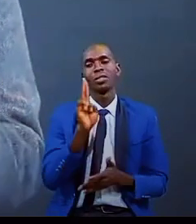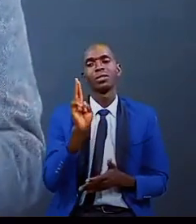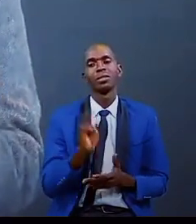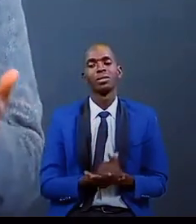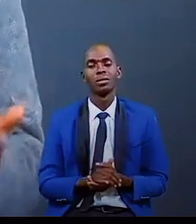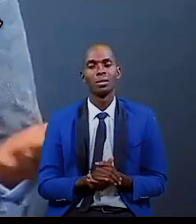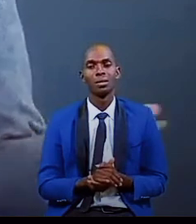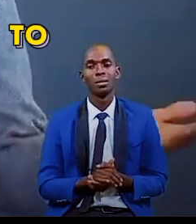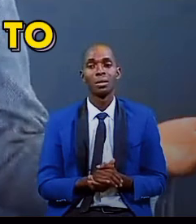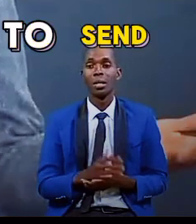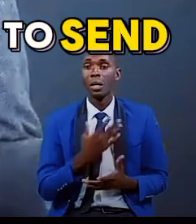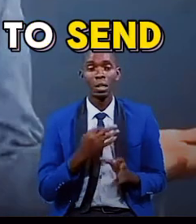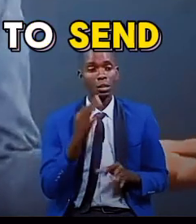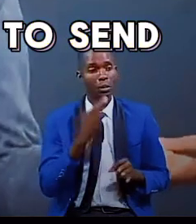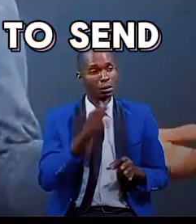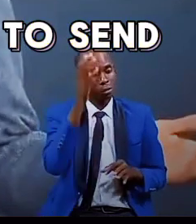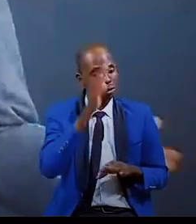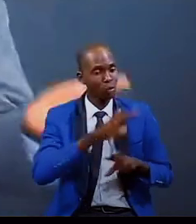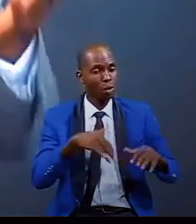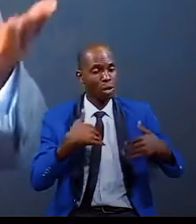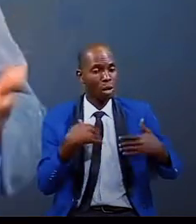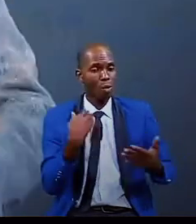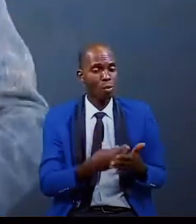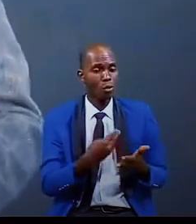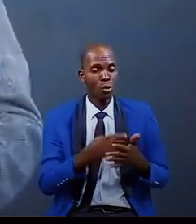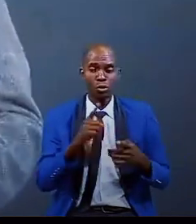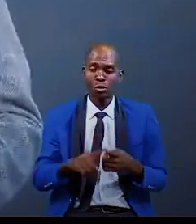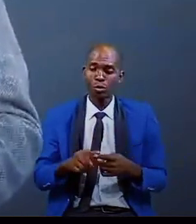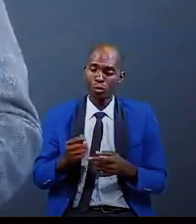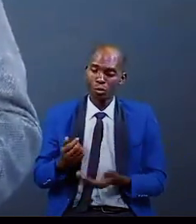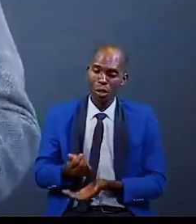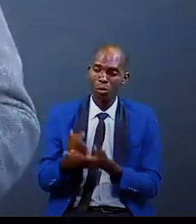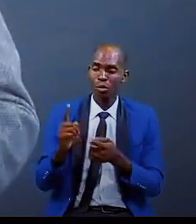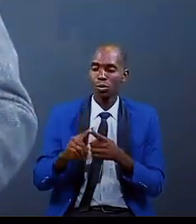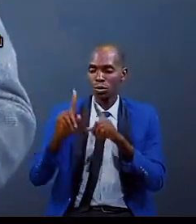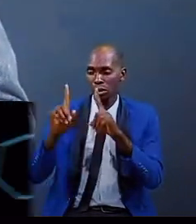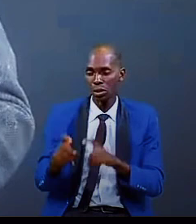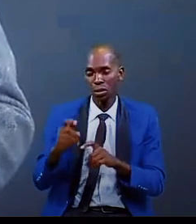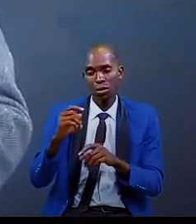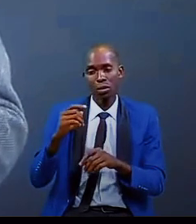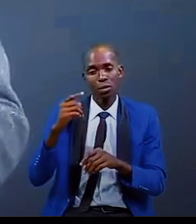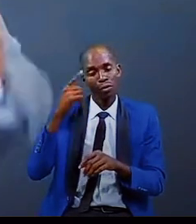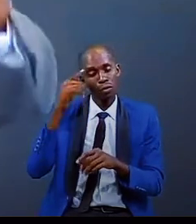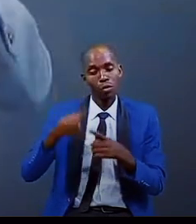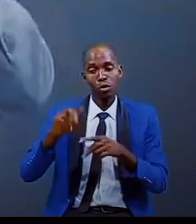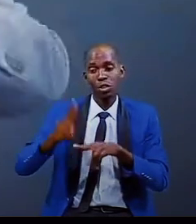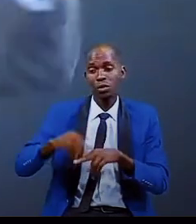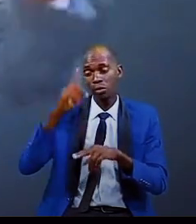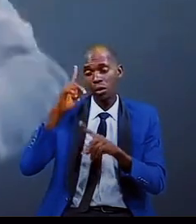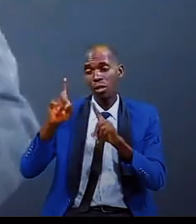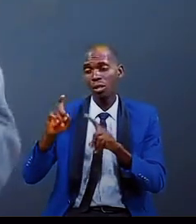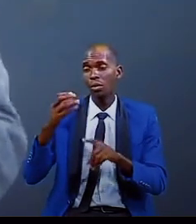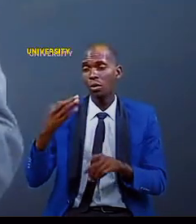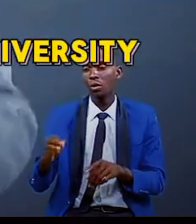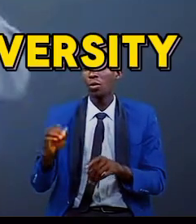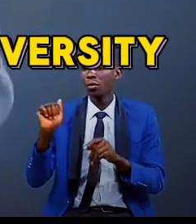daddy did not have money to send me to, for, you know, HSC, what am I going to get the resources now to